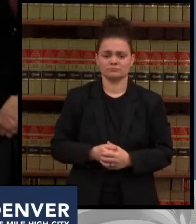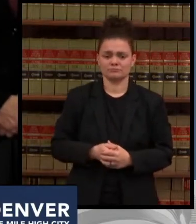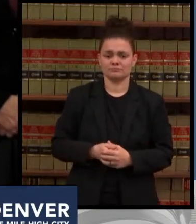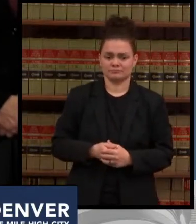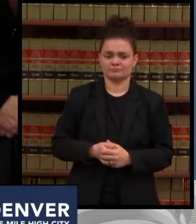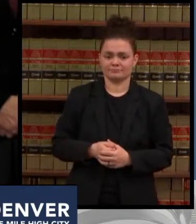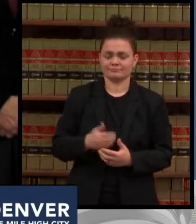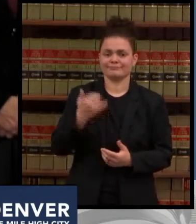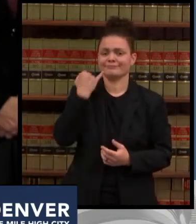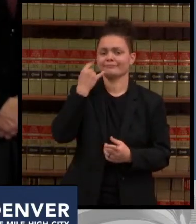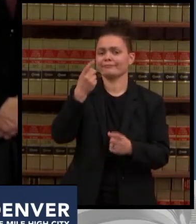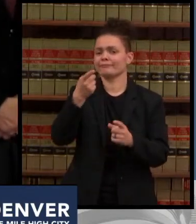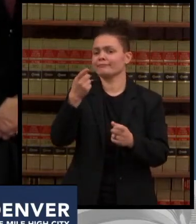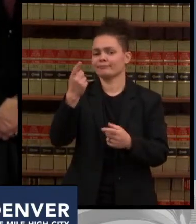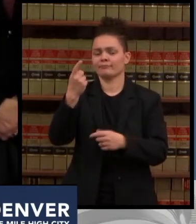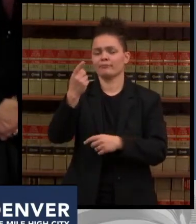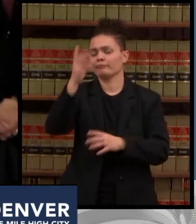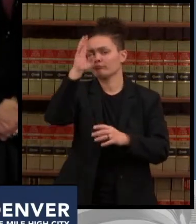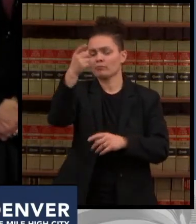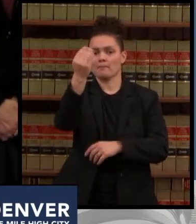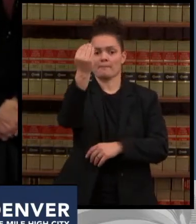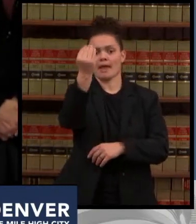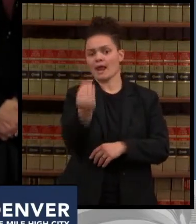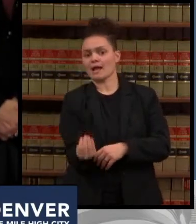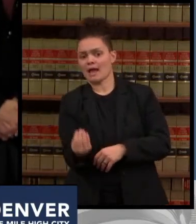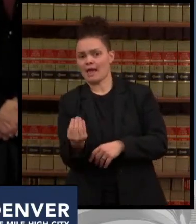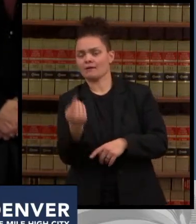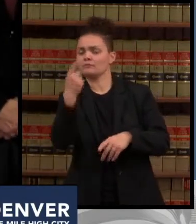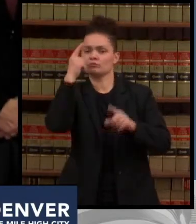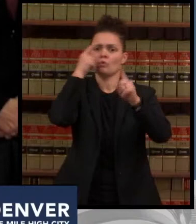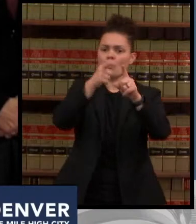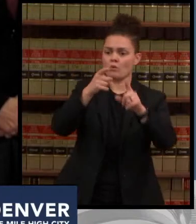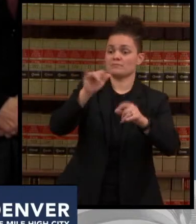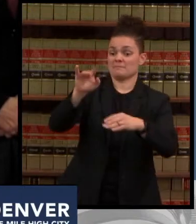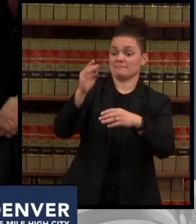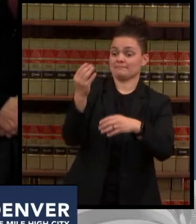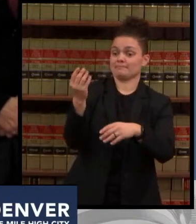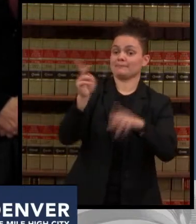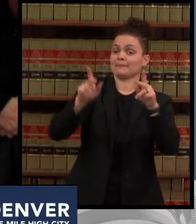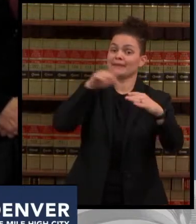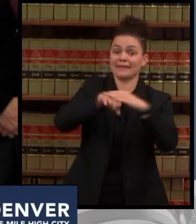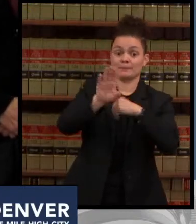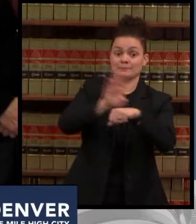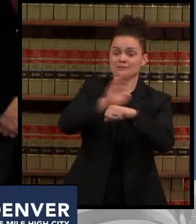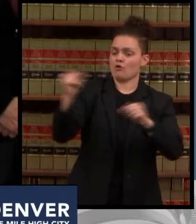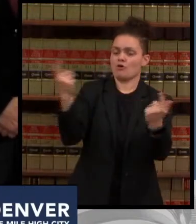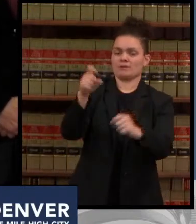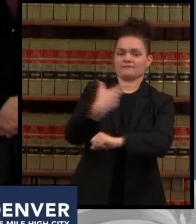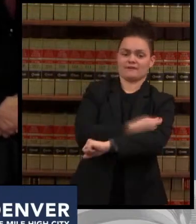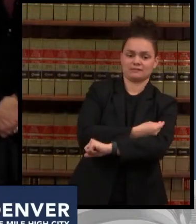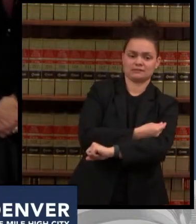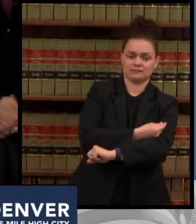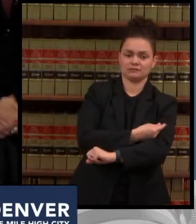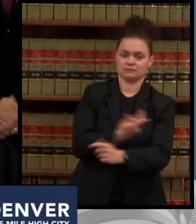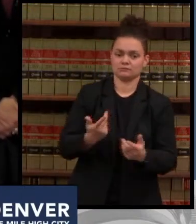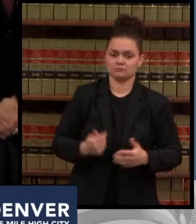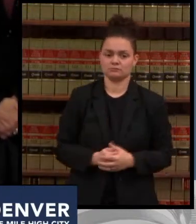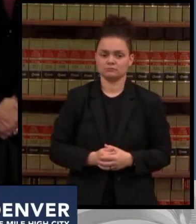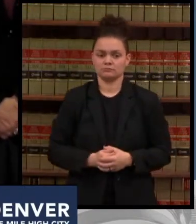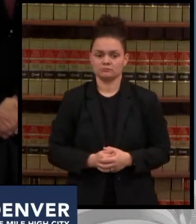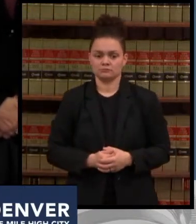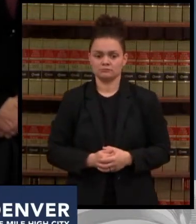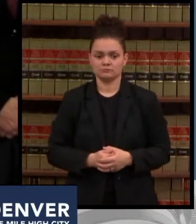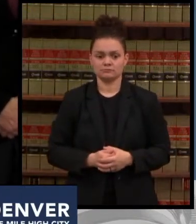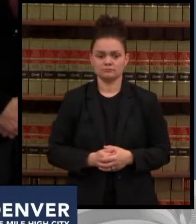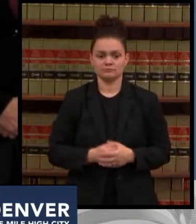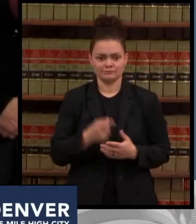67% of the people in Jefferson County have told you they want to be protected. So businesses, I don't know, I'm not a business person, but it seems silly